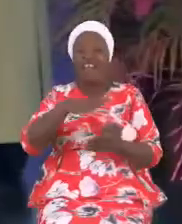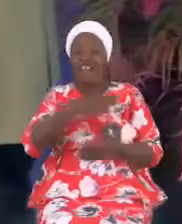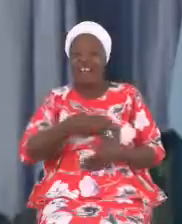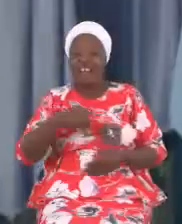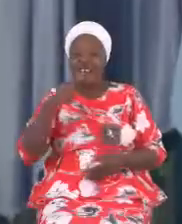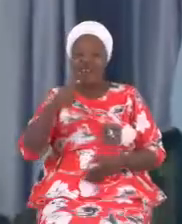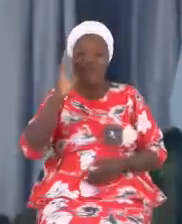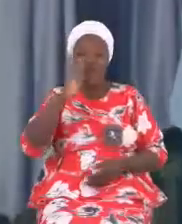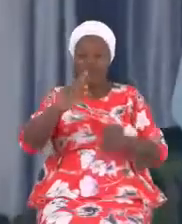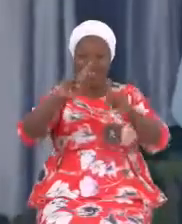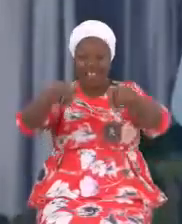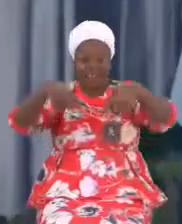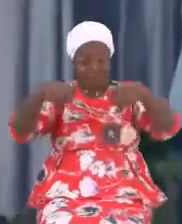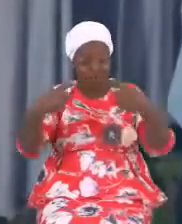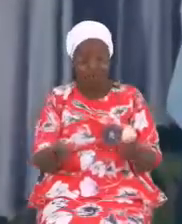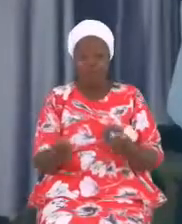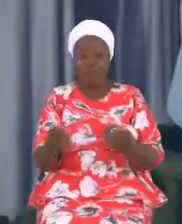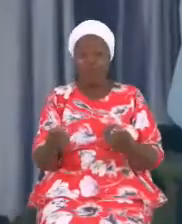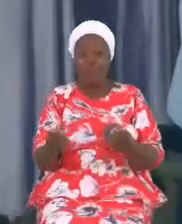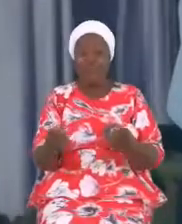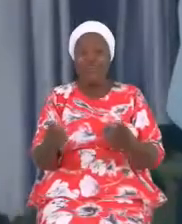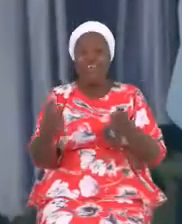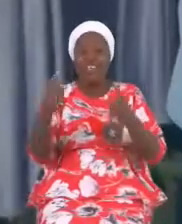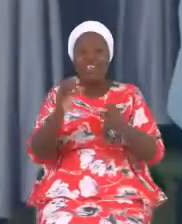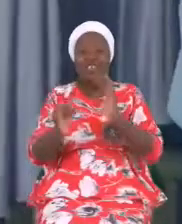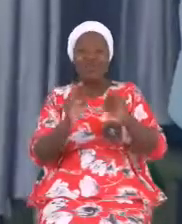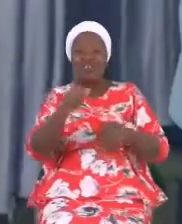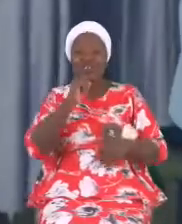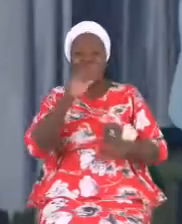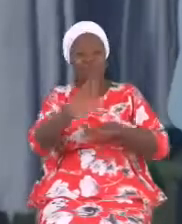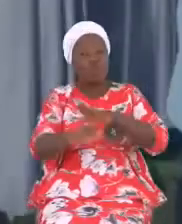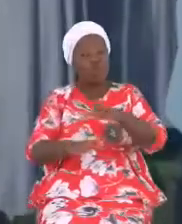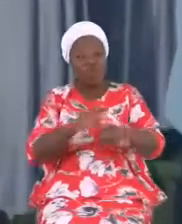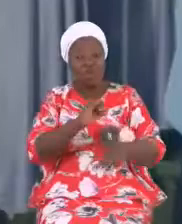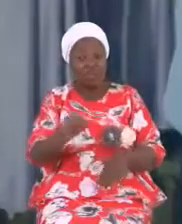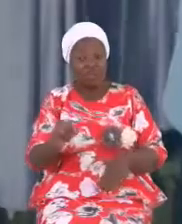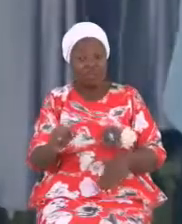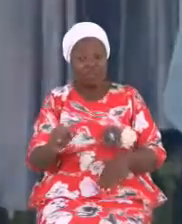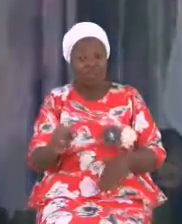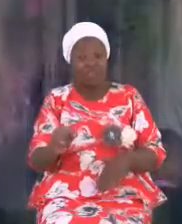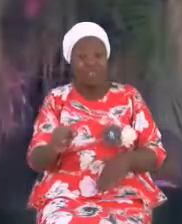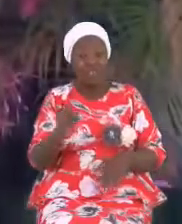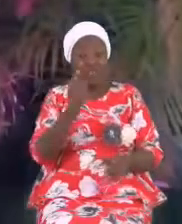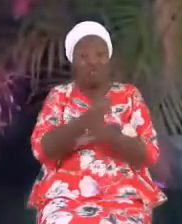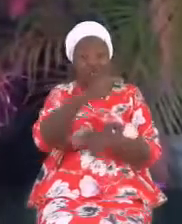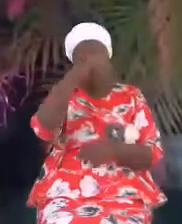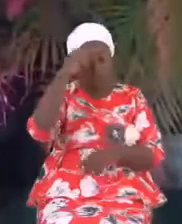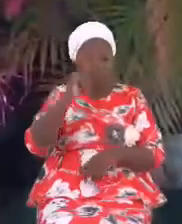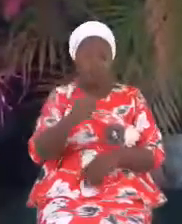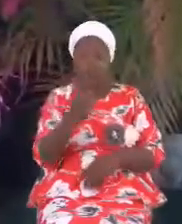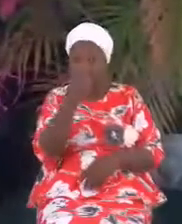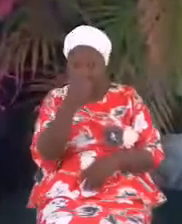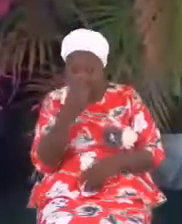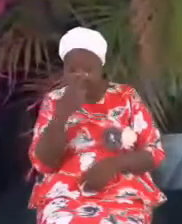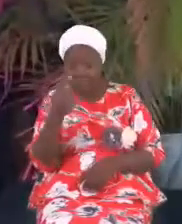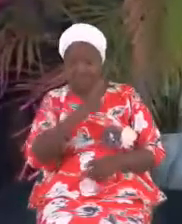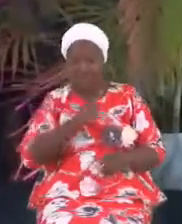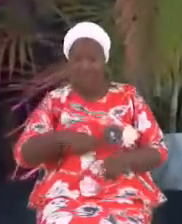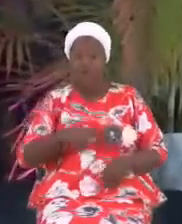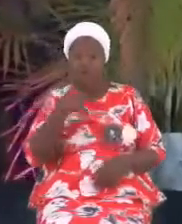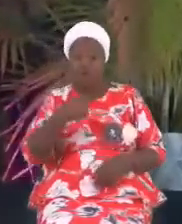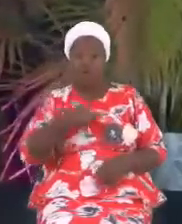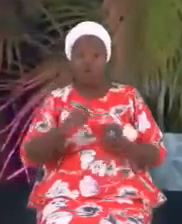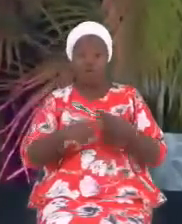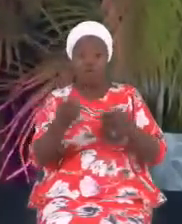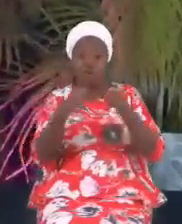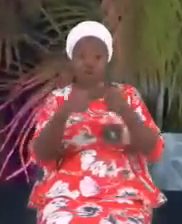go. If you are not walking, you are not moving because you are blind, the Lord told me to come to